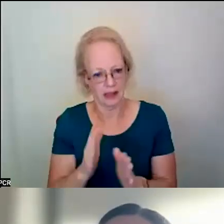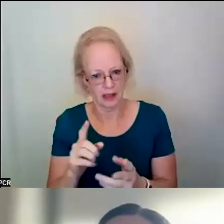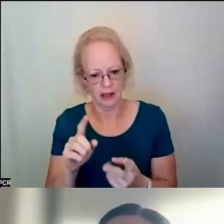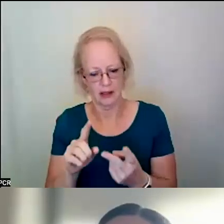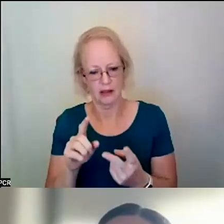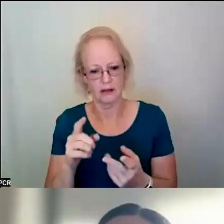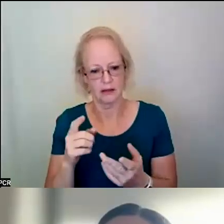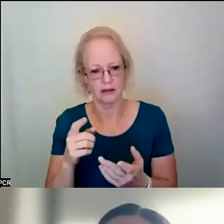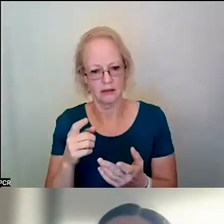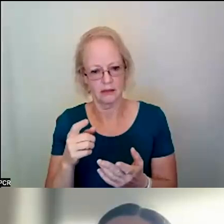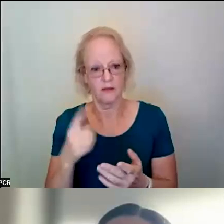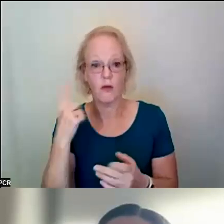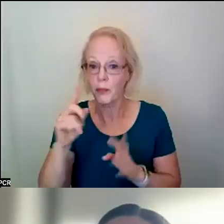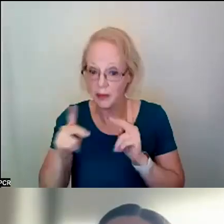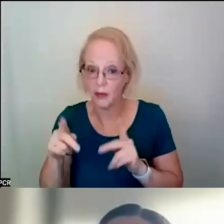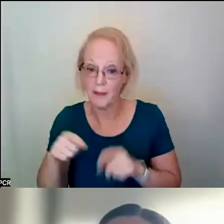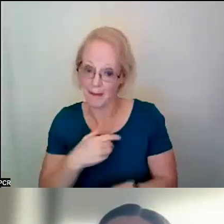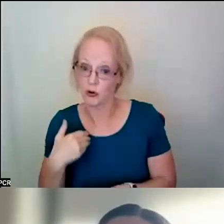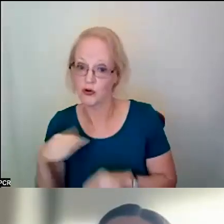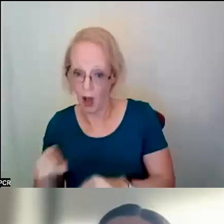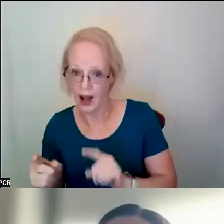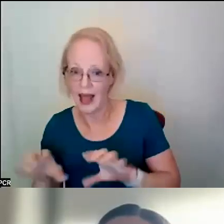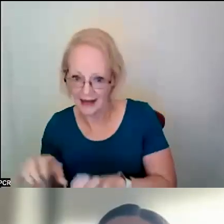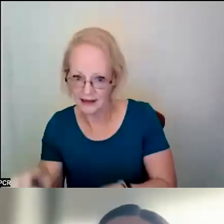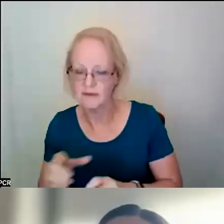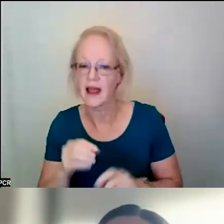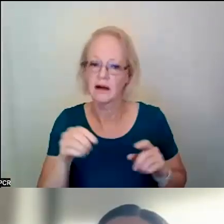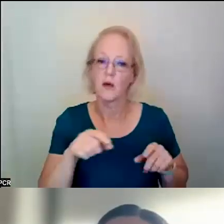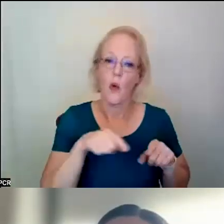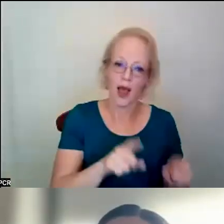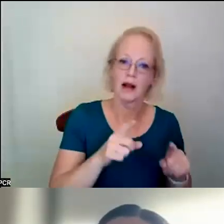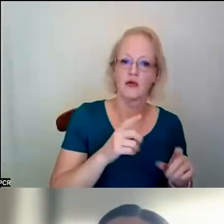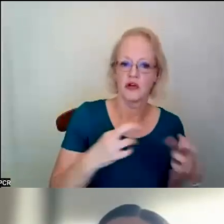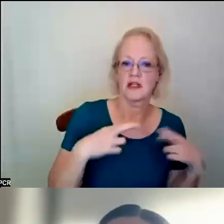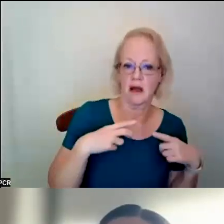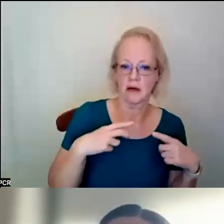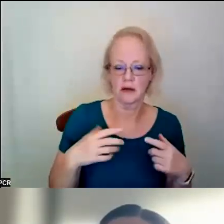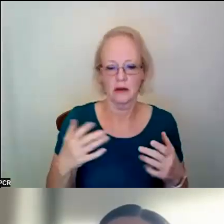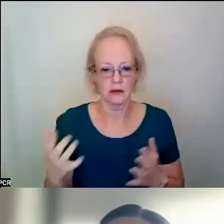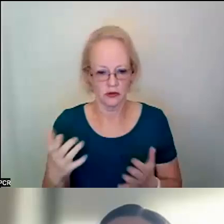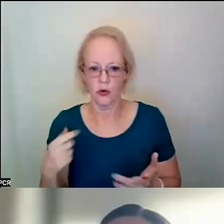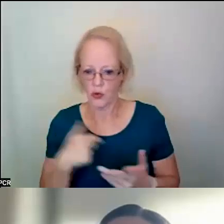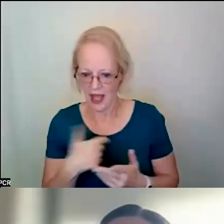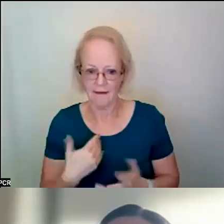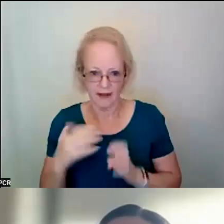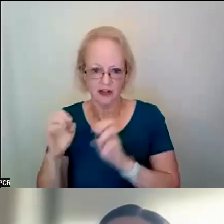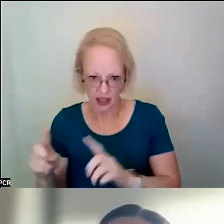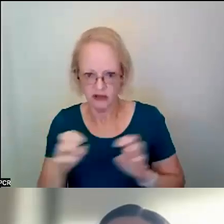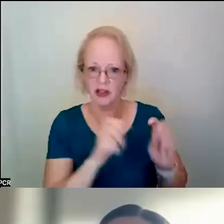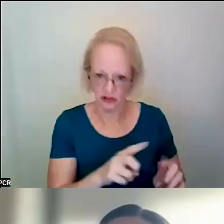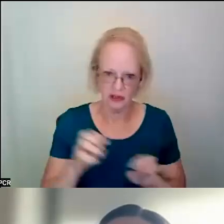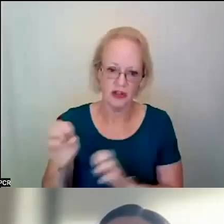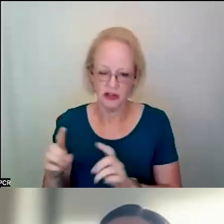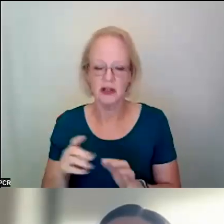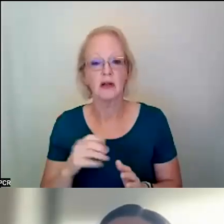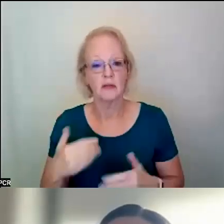active and members during retirement. And it's early days, but already we found that